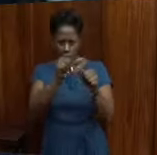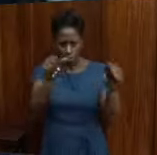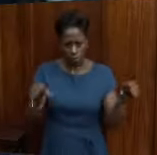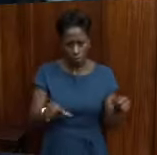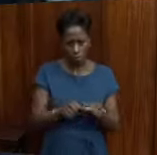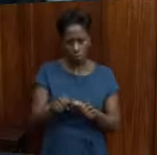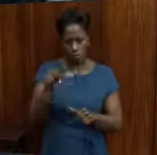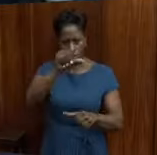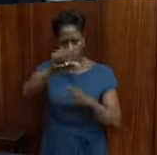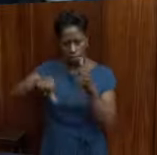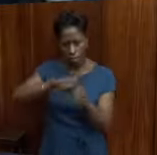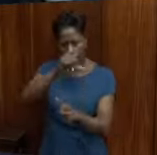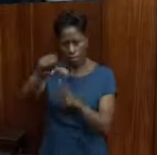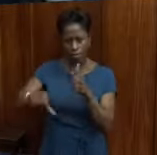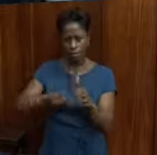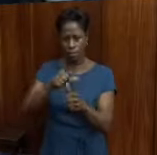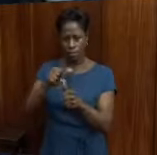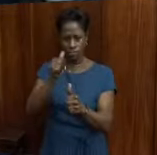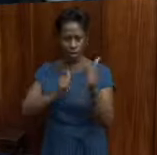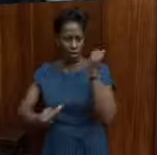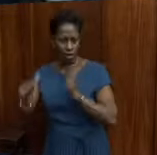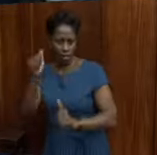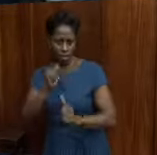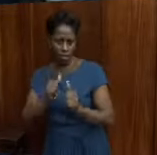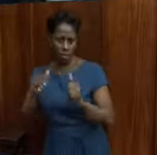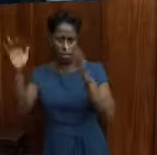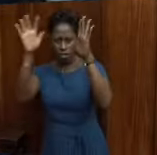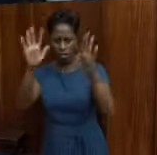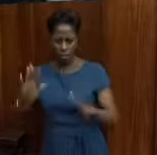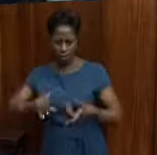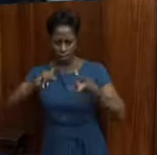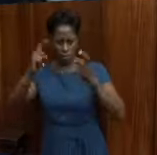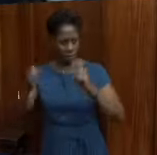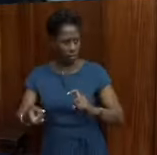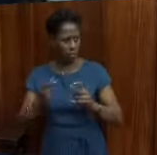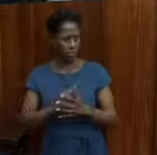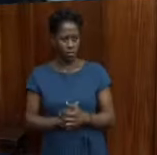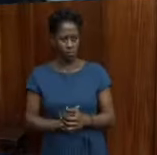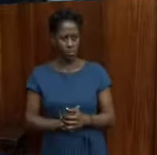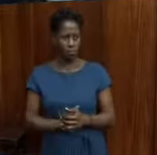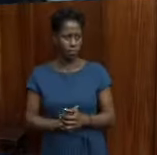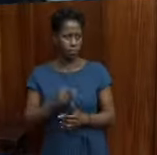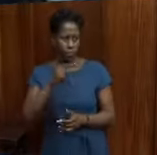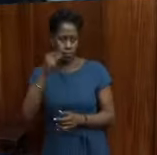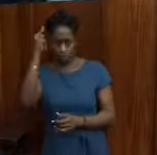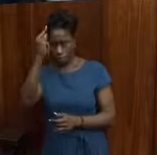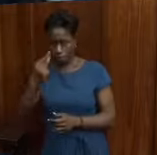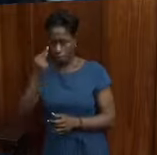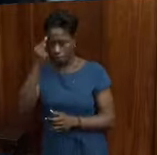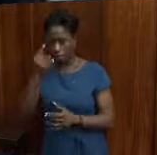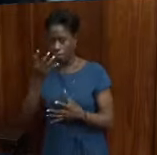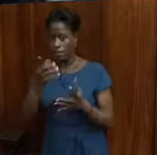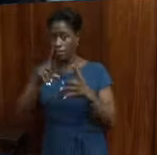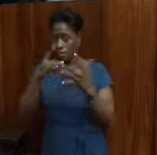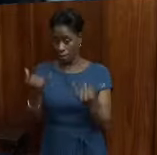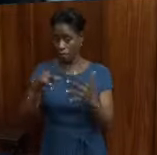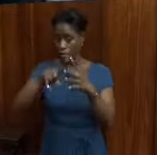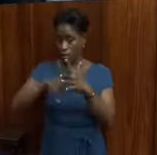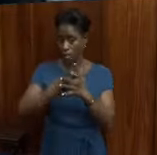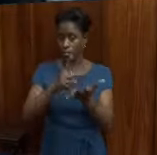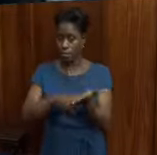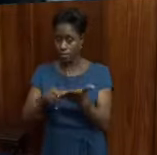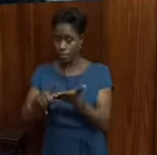in relation to climate change, adaptation, and resilience. To this end, my government has commenced discussions with